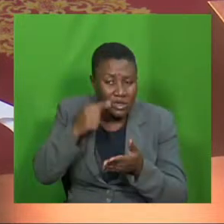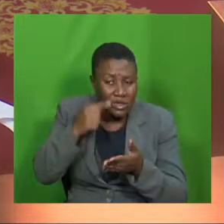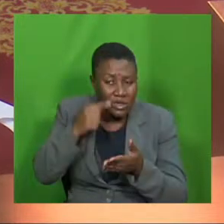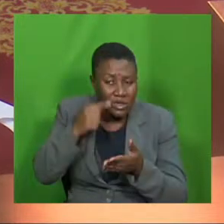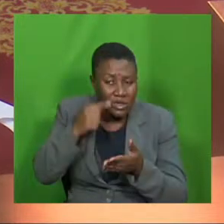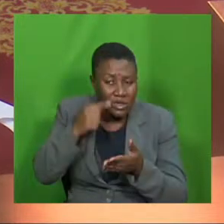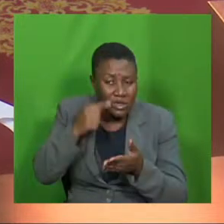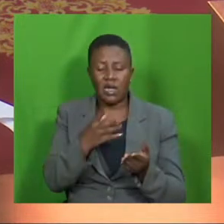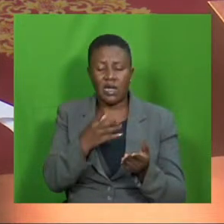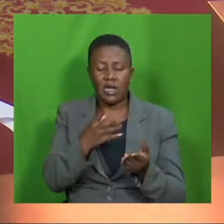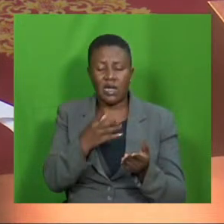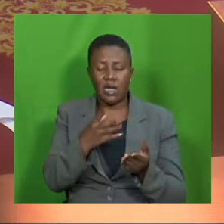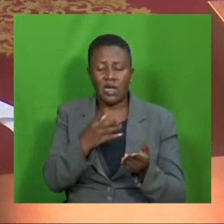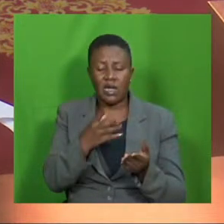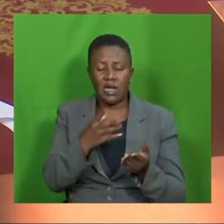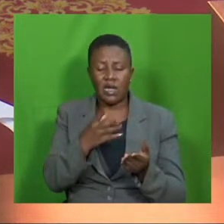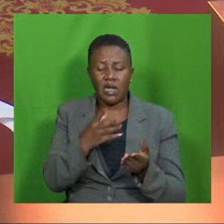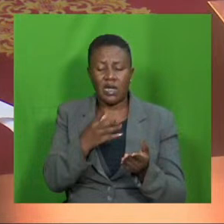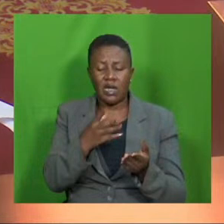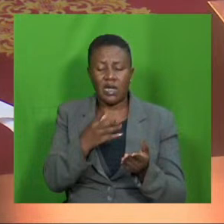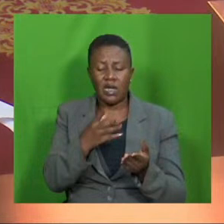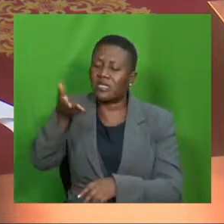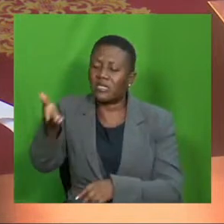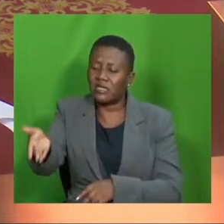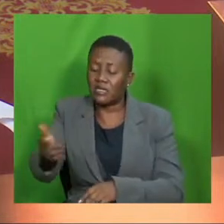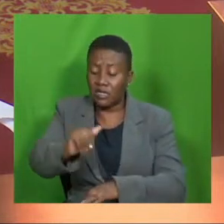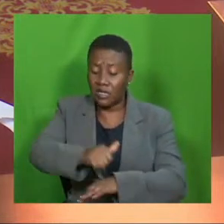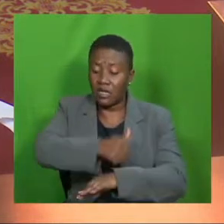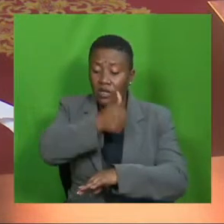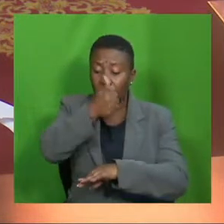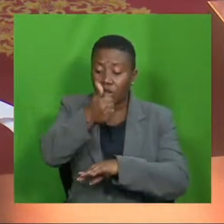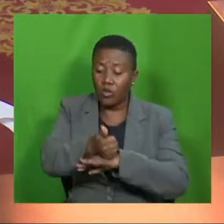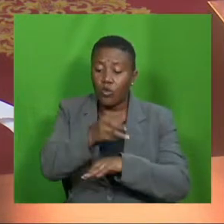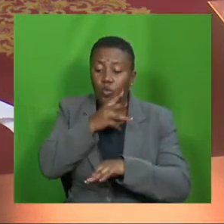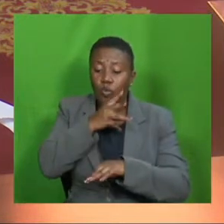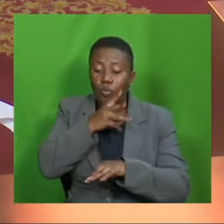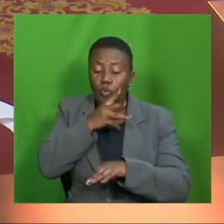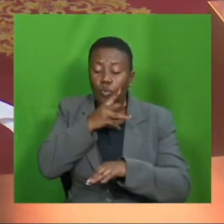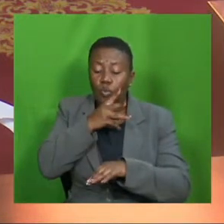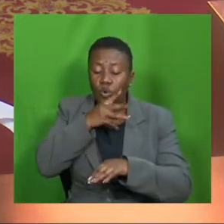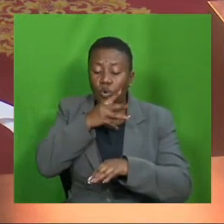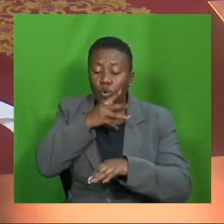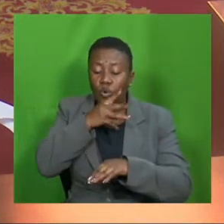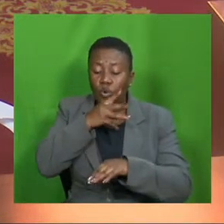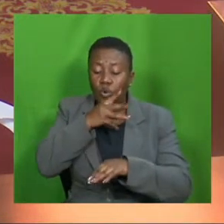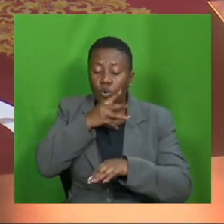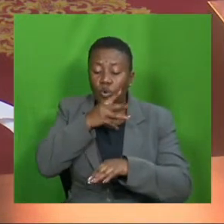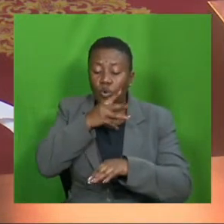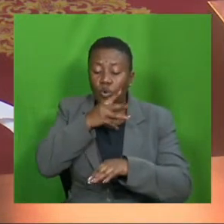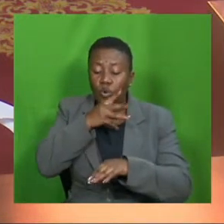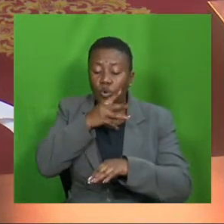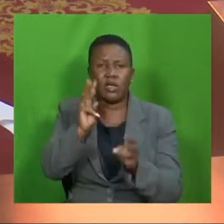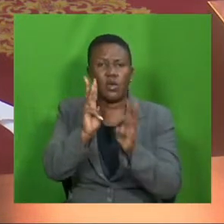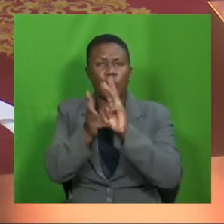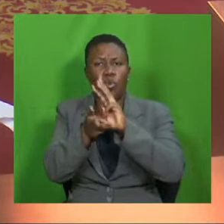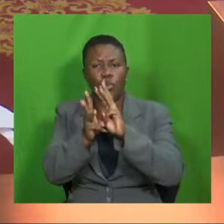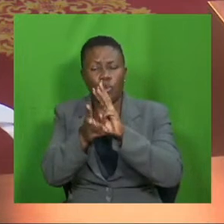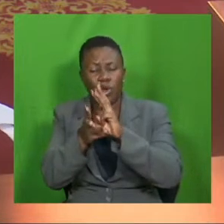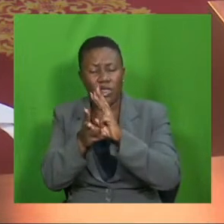fish stocks, establishment of marine protected areas, and climate-smart fisheries.